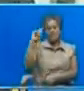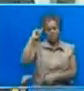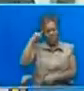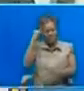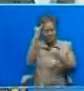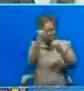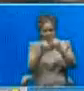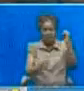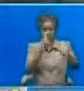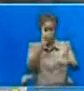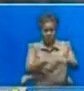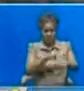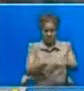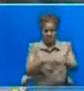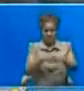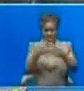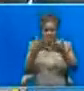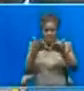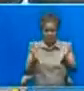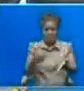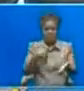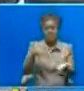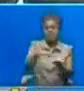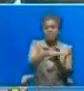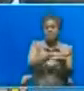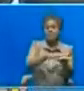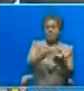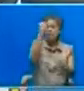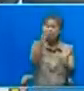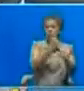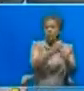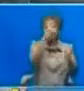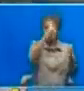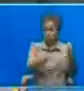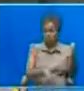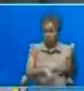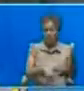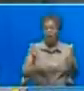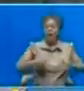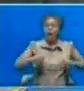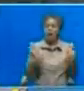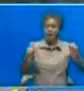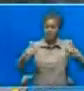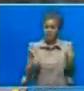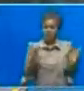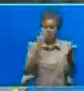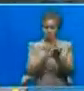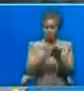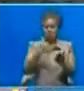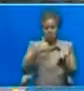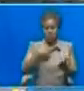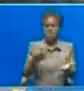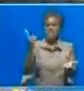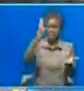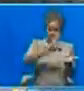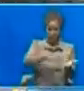last, so far, I have basically been pleased that I've had actually a good record